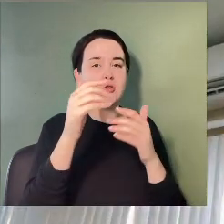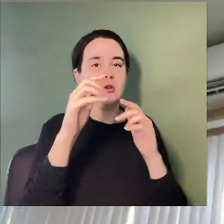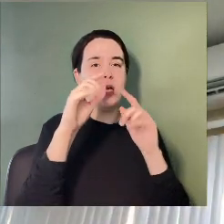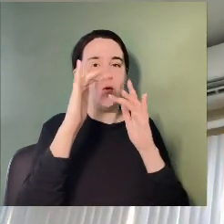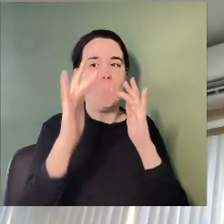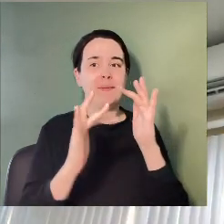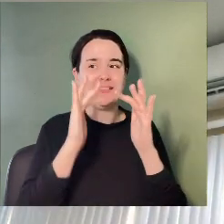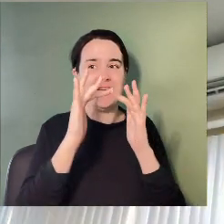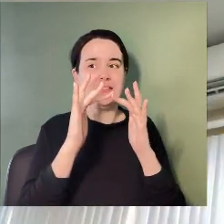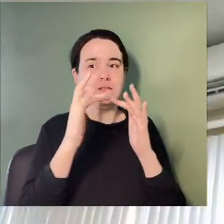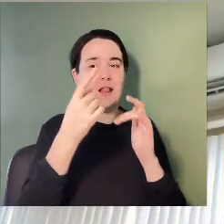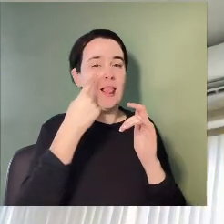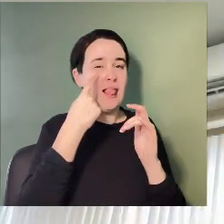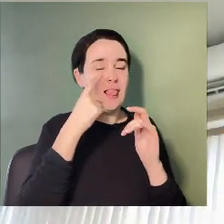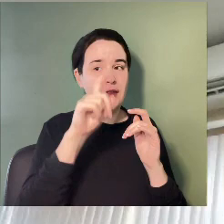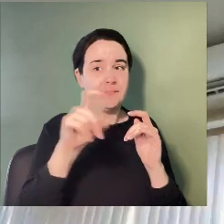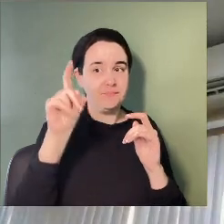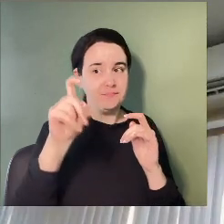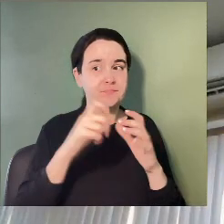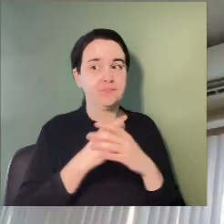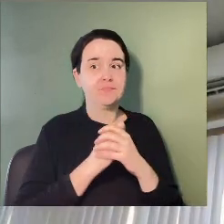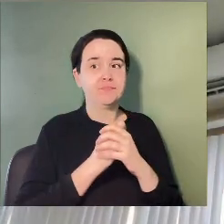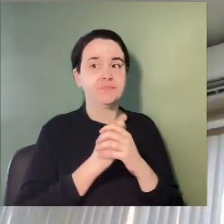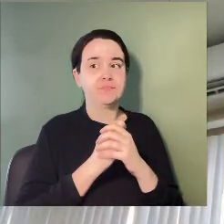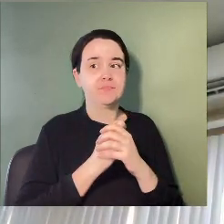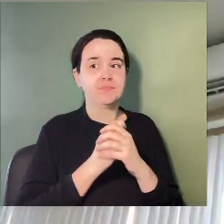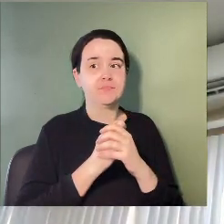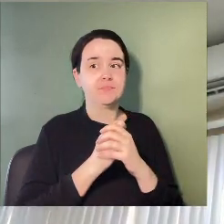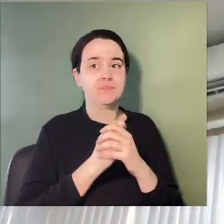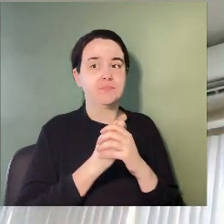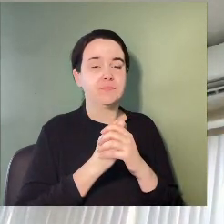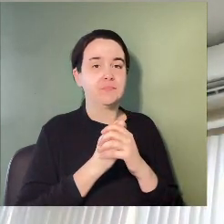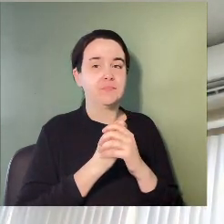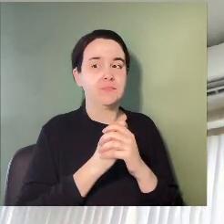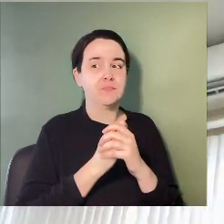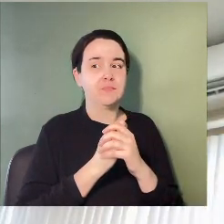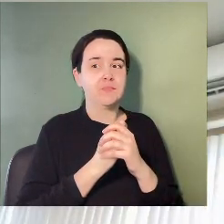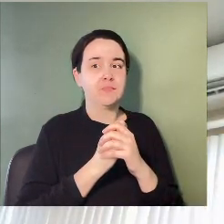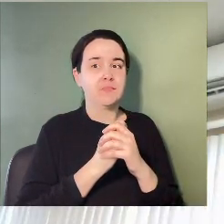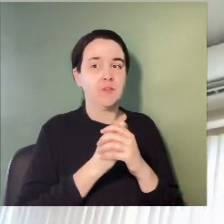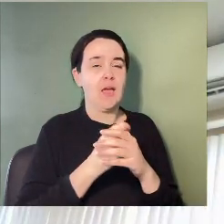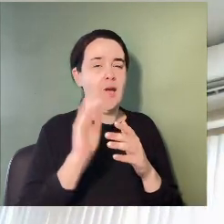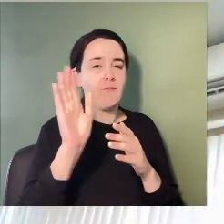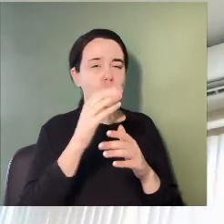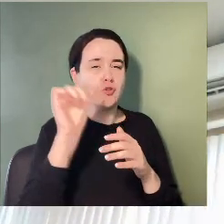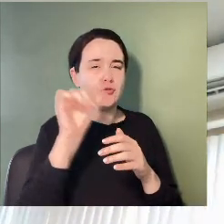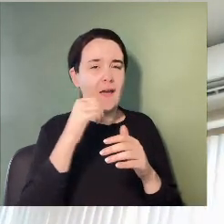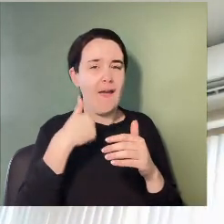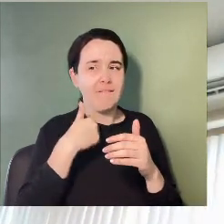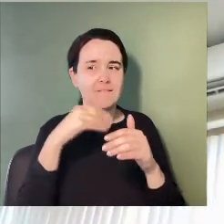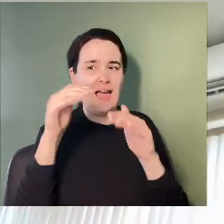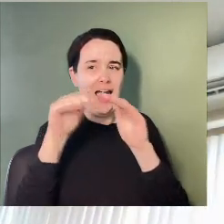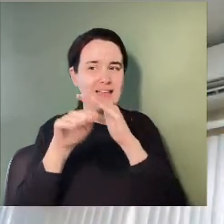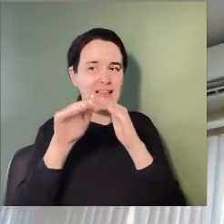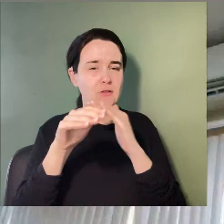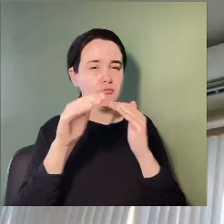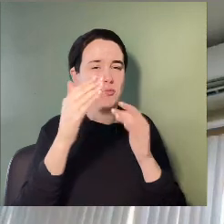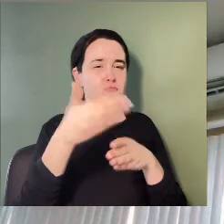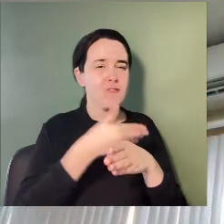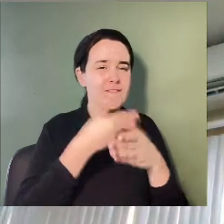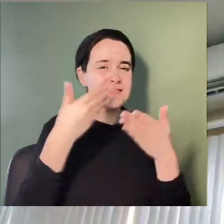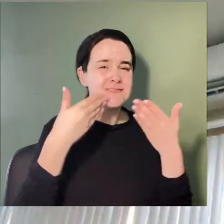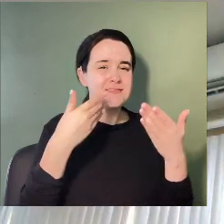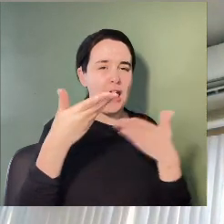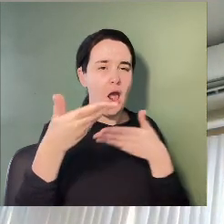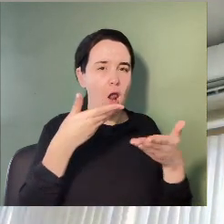share, Ryan, if you can, share the centre's website in the chat so everyone does have access to previous dialogues and soon, very